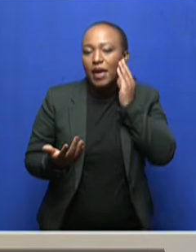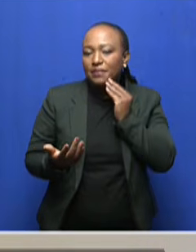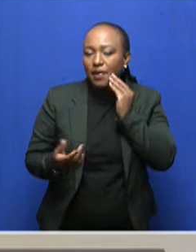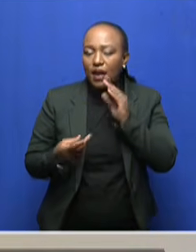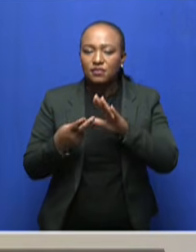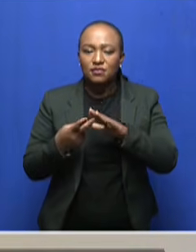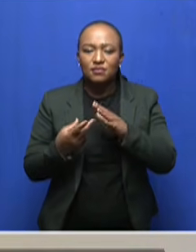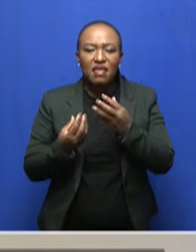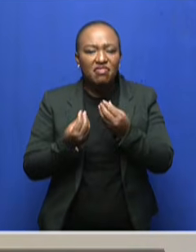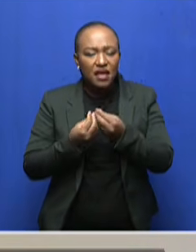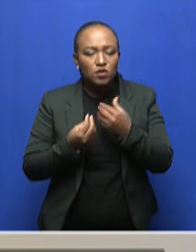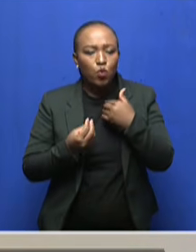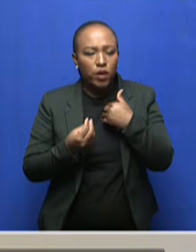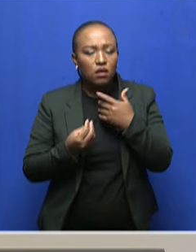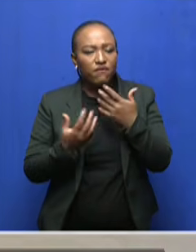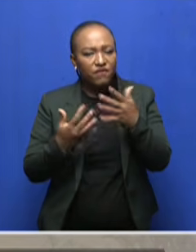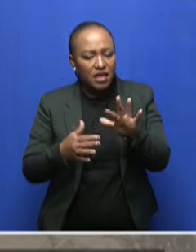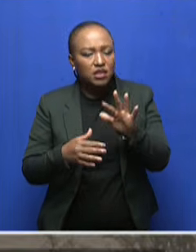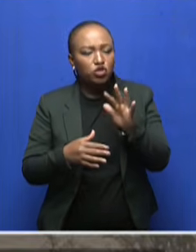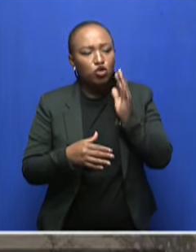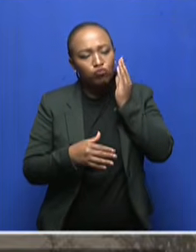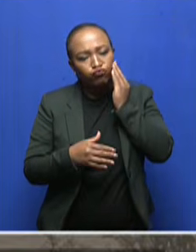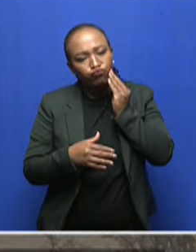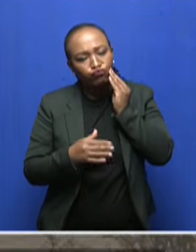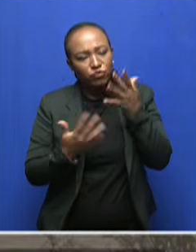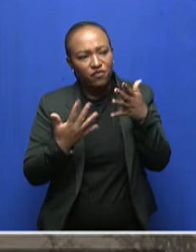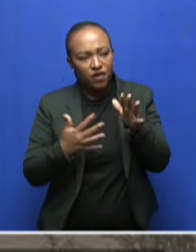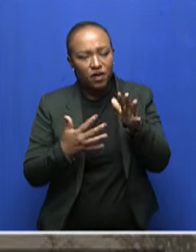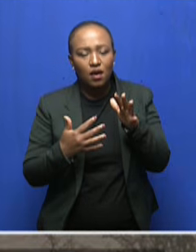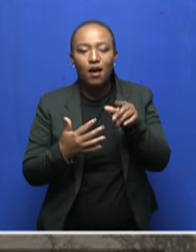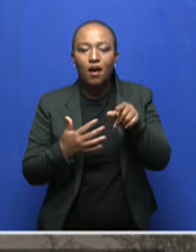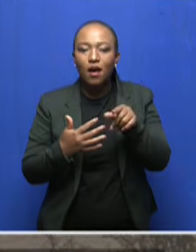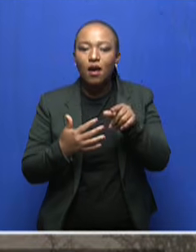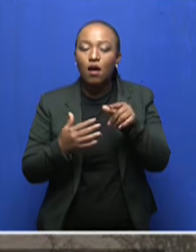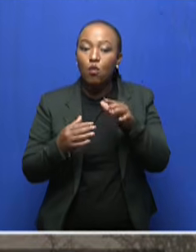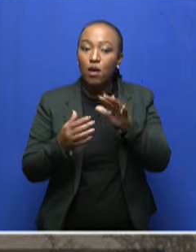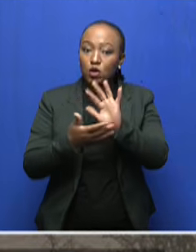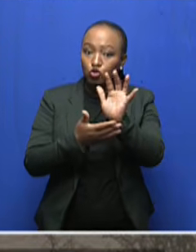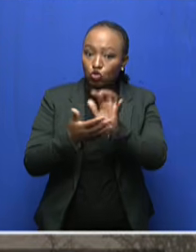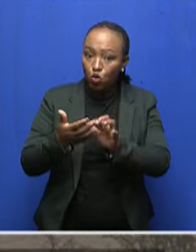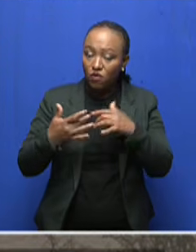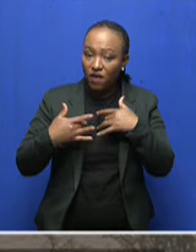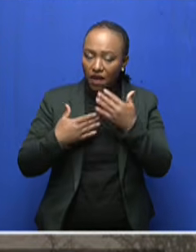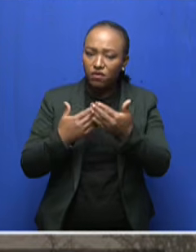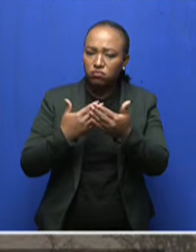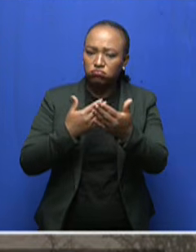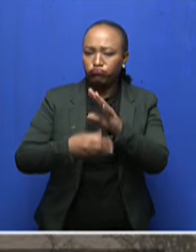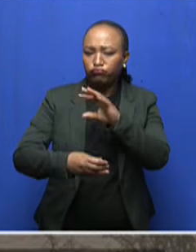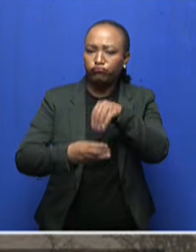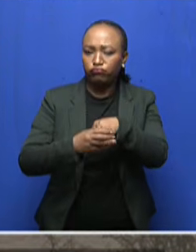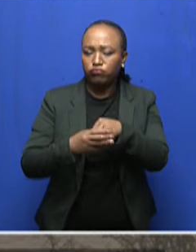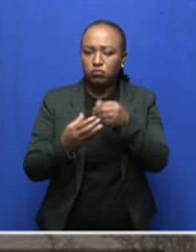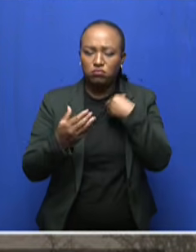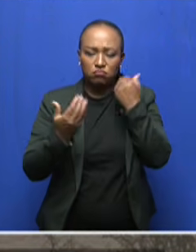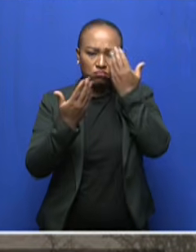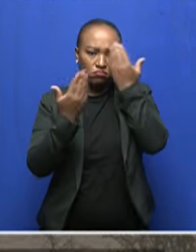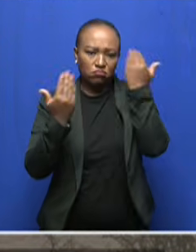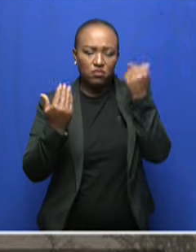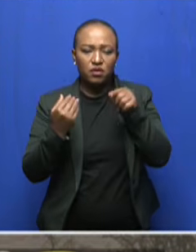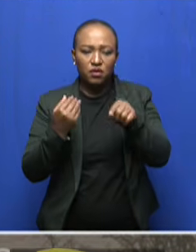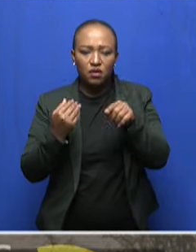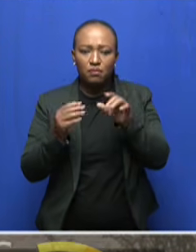that we go through, and we don't actually realize how they are additional points in our bigger story of life. And I don't know, I think I just